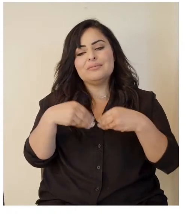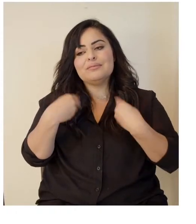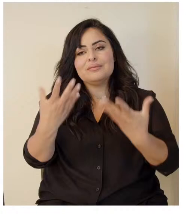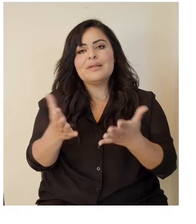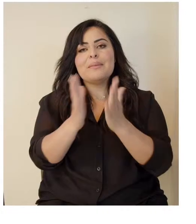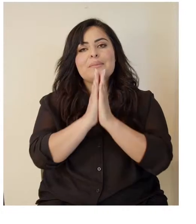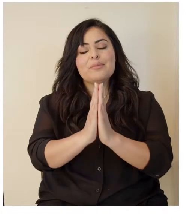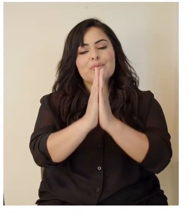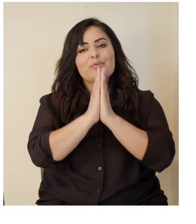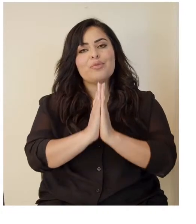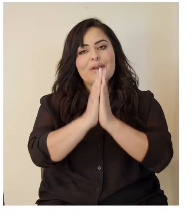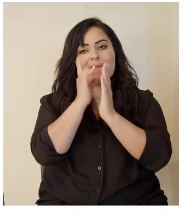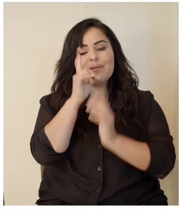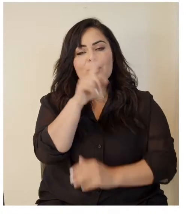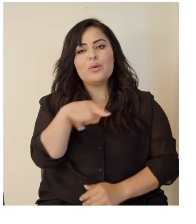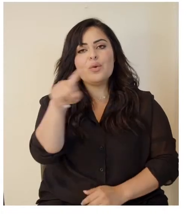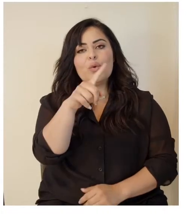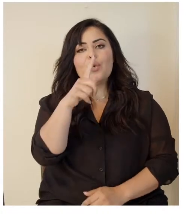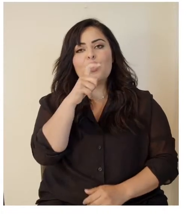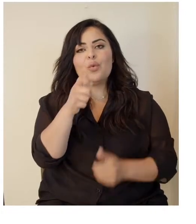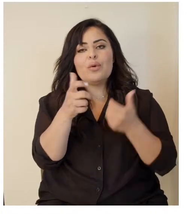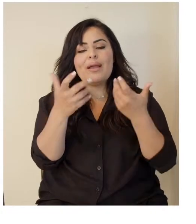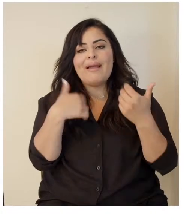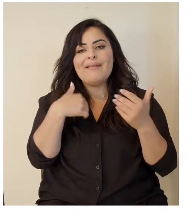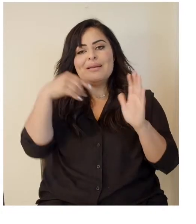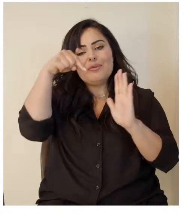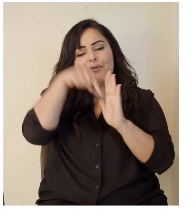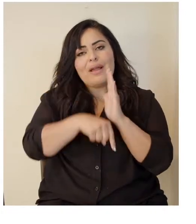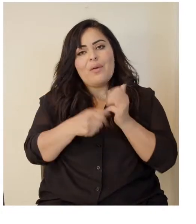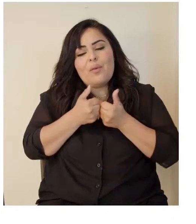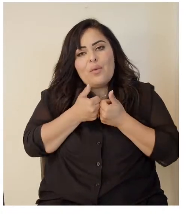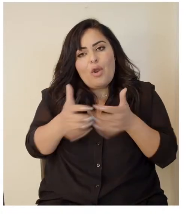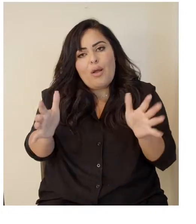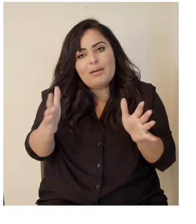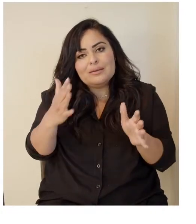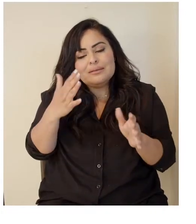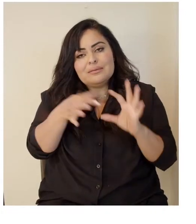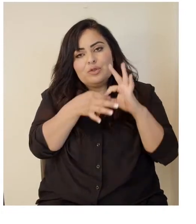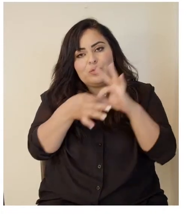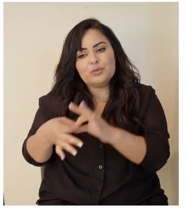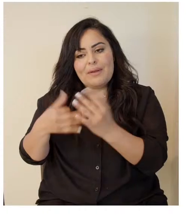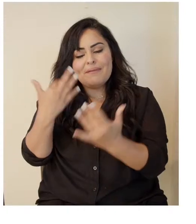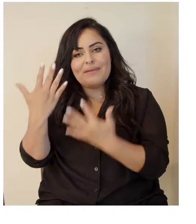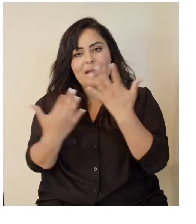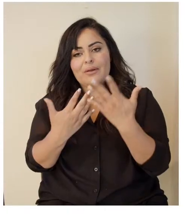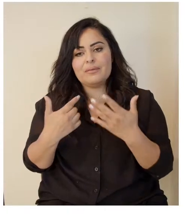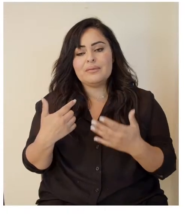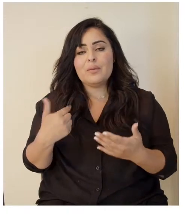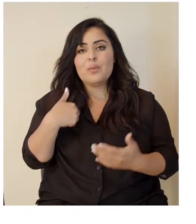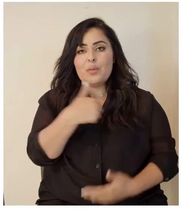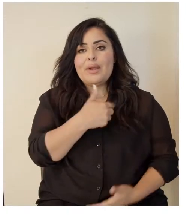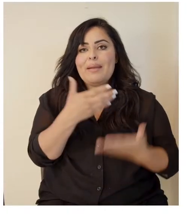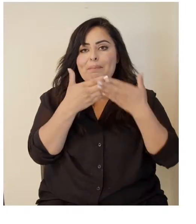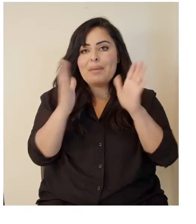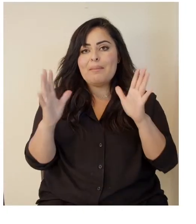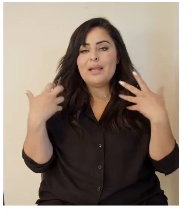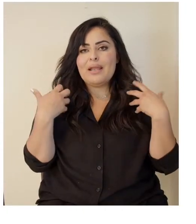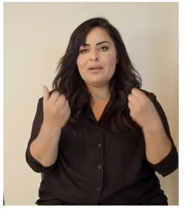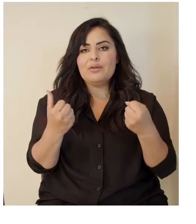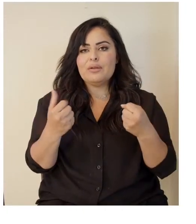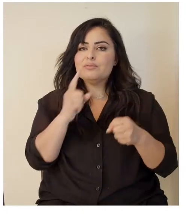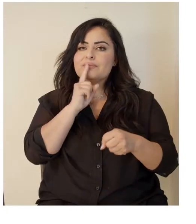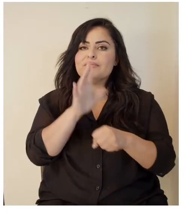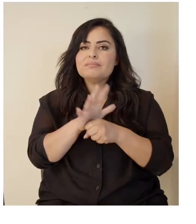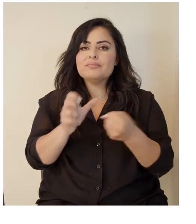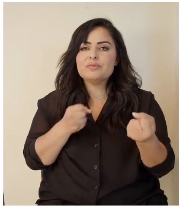who've experienced profound losses from the fires. We in public health stand committed to supporting those in need in